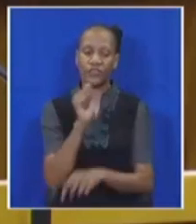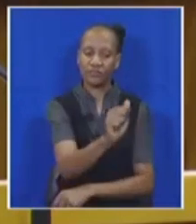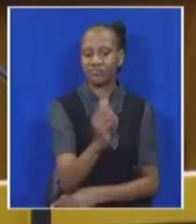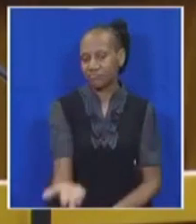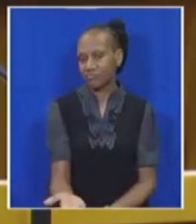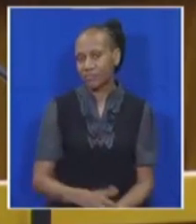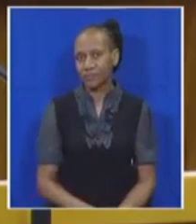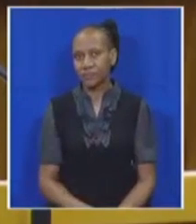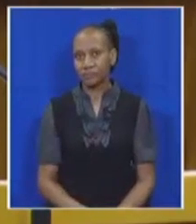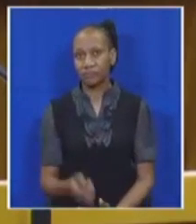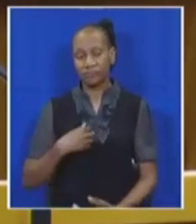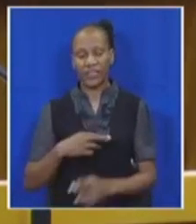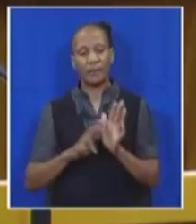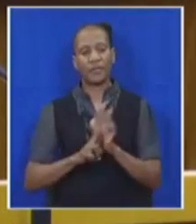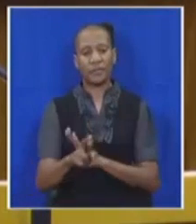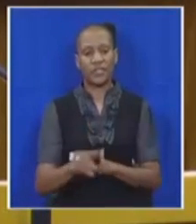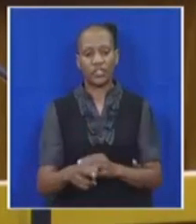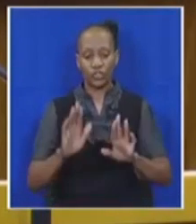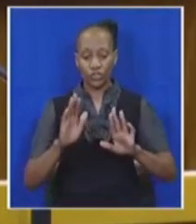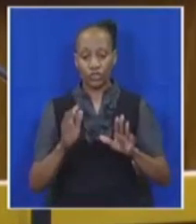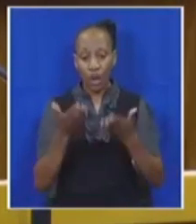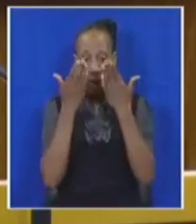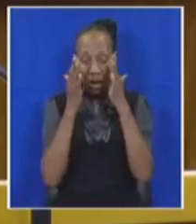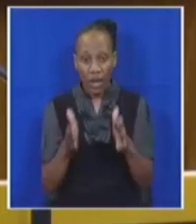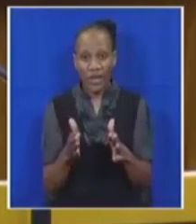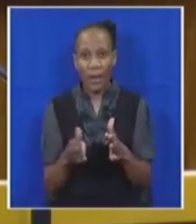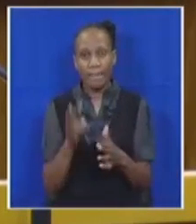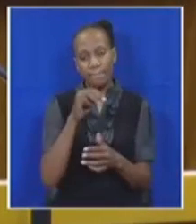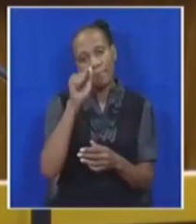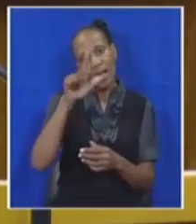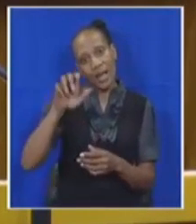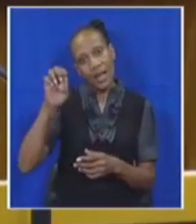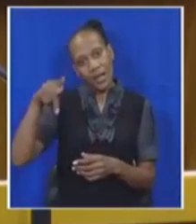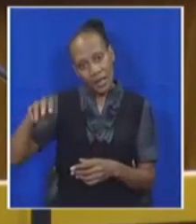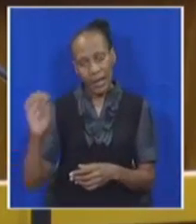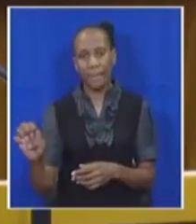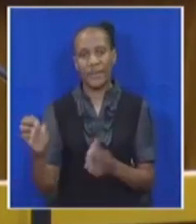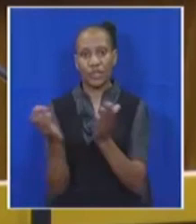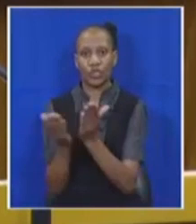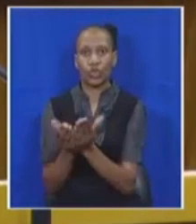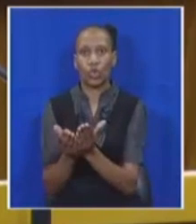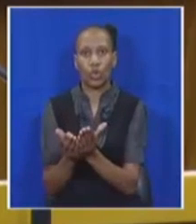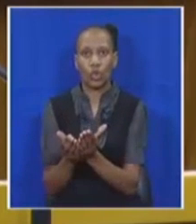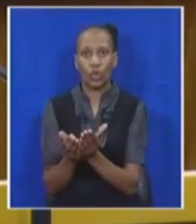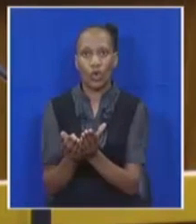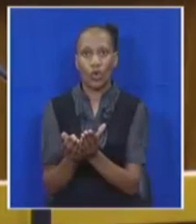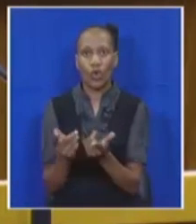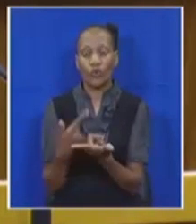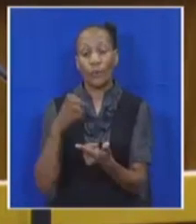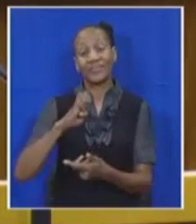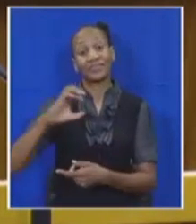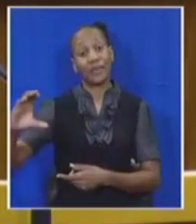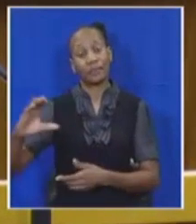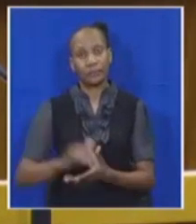politicians. I speak of learners such as those at Lower Malepelepe Primary School in Mdikisweni village outside Tsolo in the Eastern